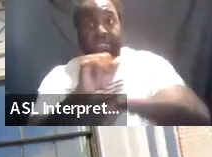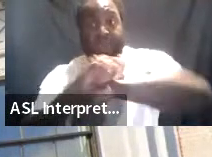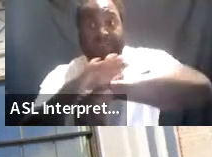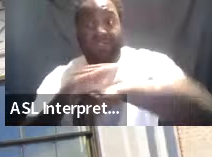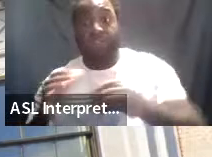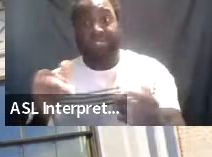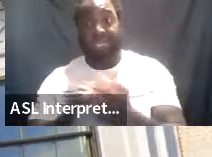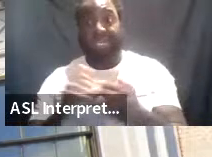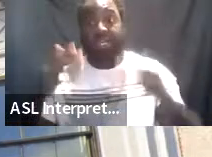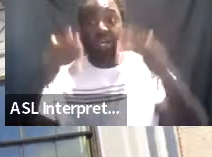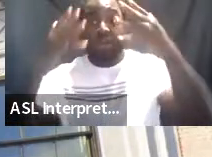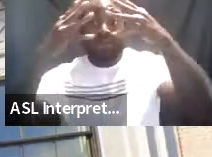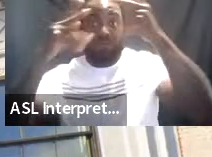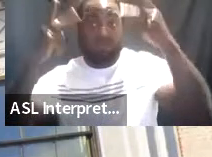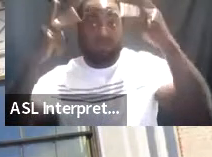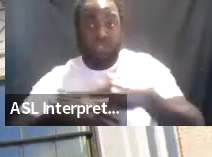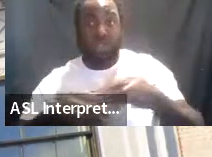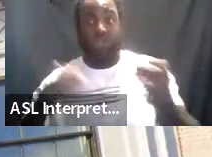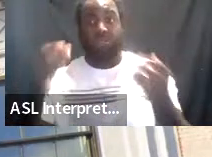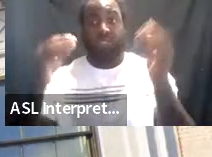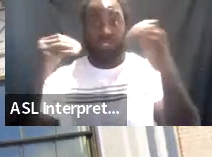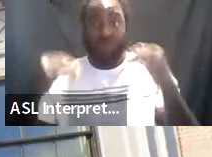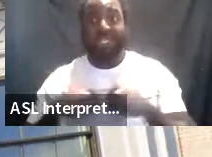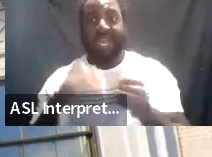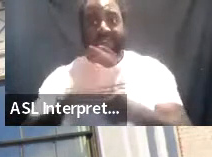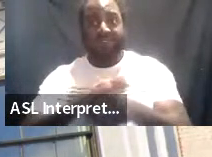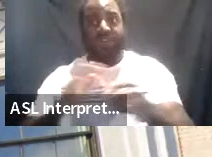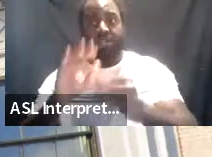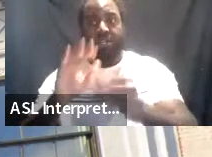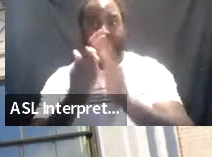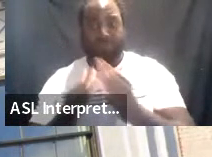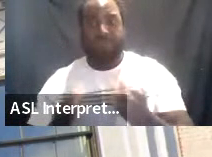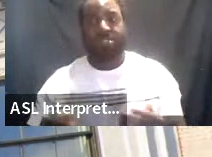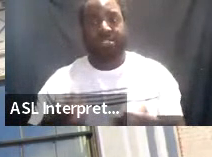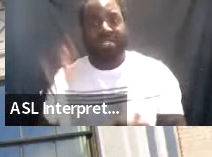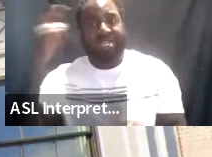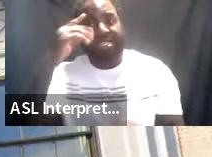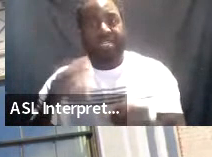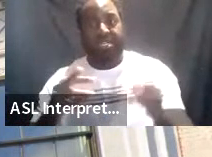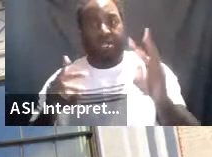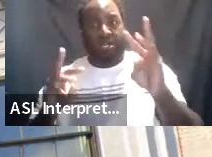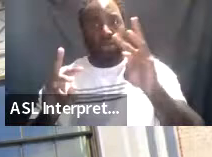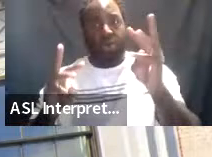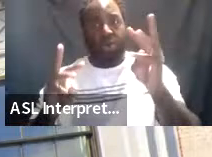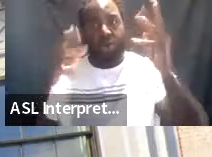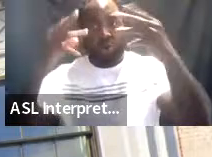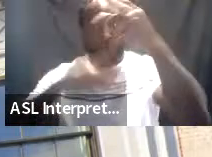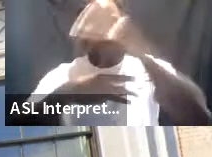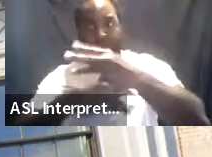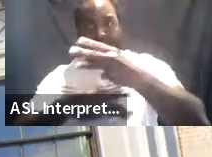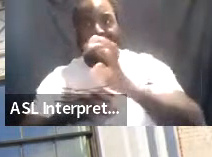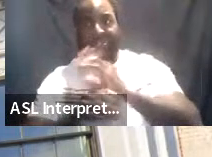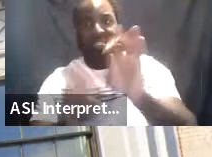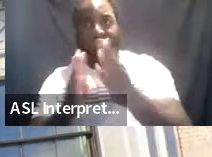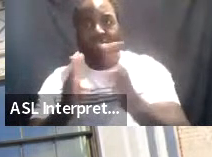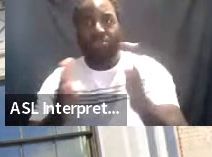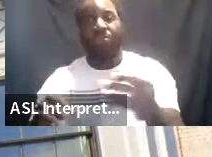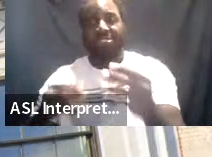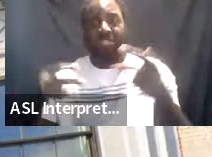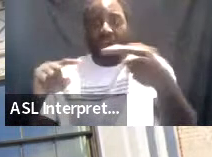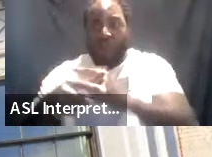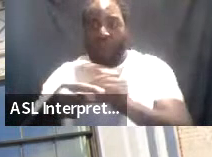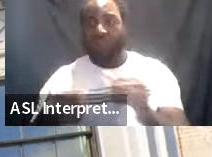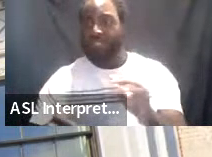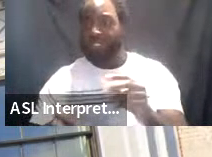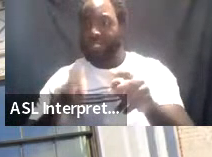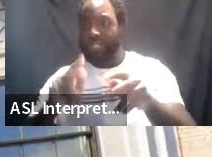delivery, might be having on the neighborhood. They think the fact that windows and doors have been papered over is harming the pedestrian experience